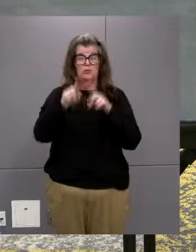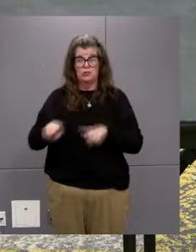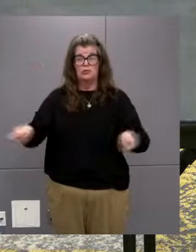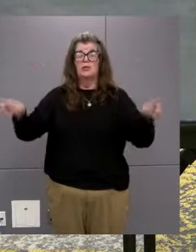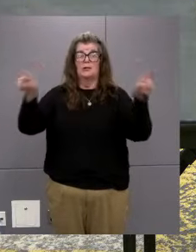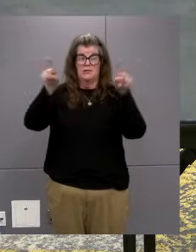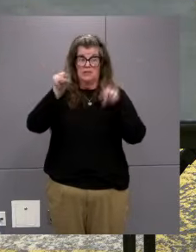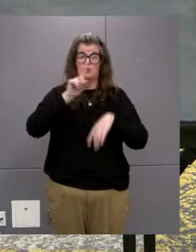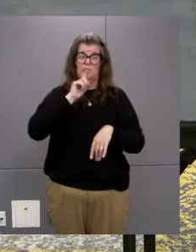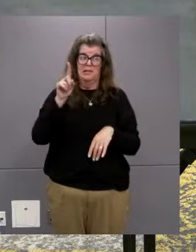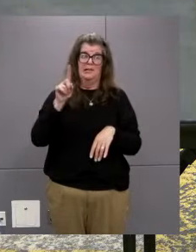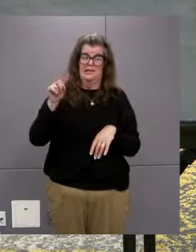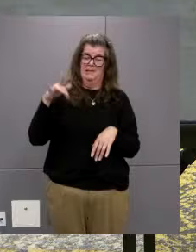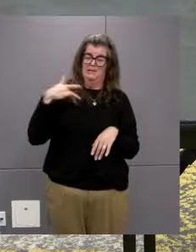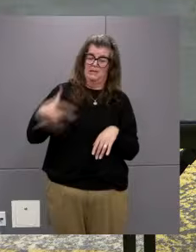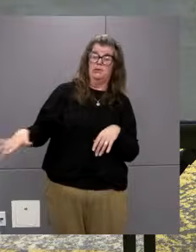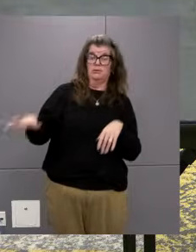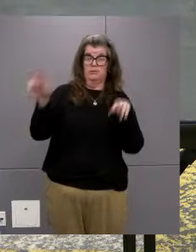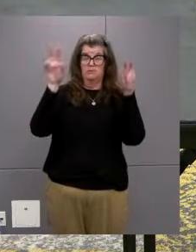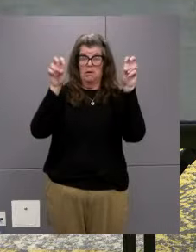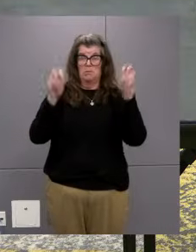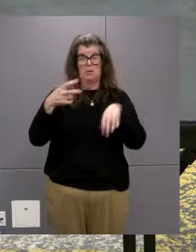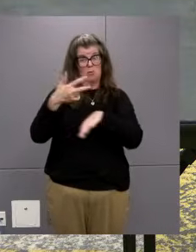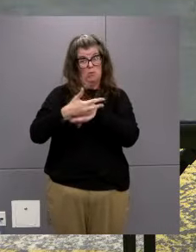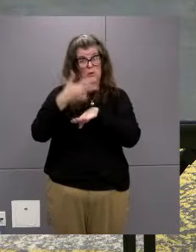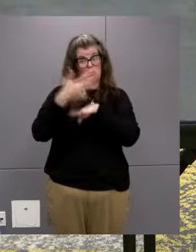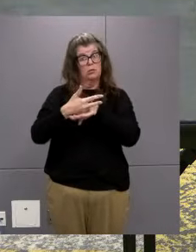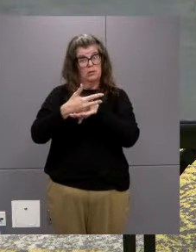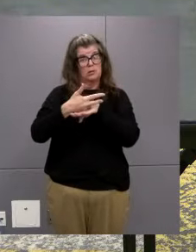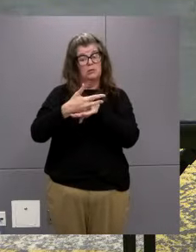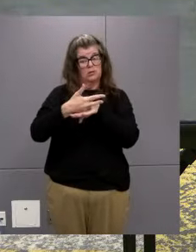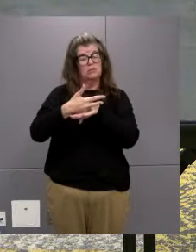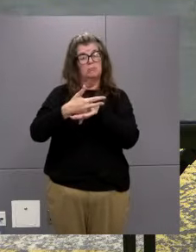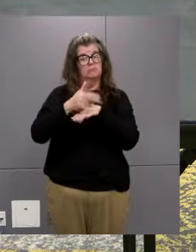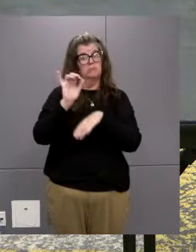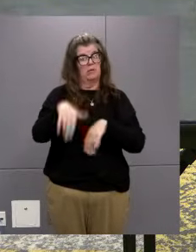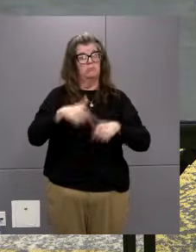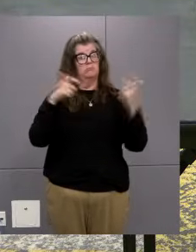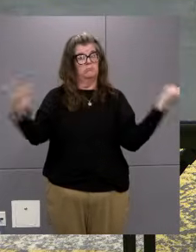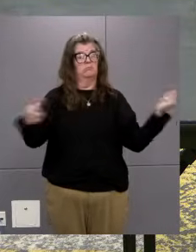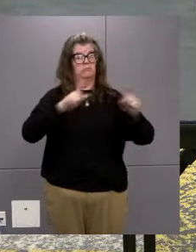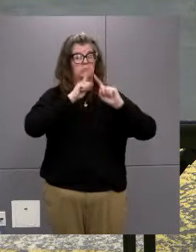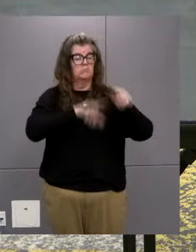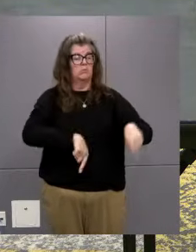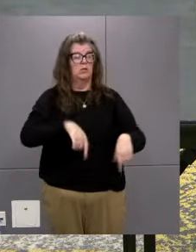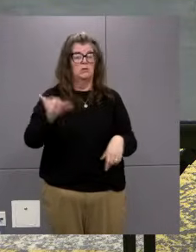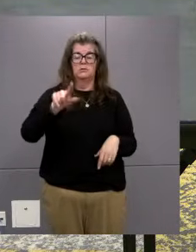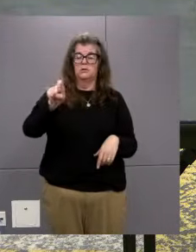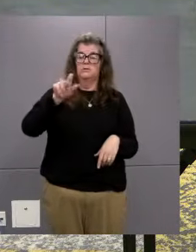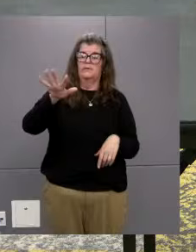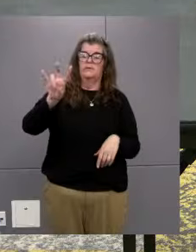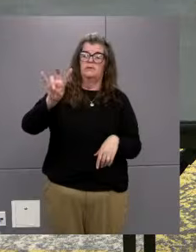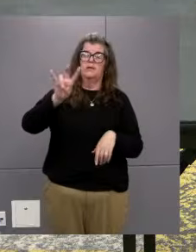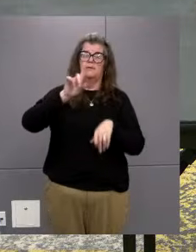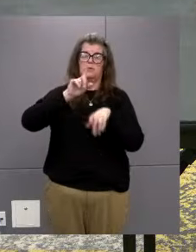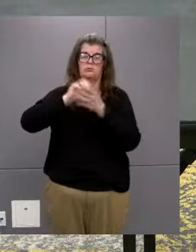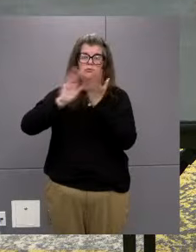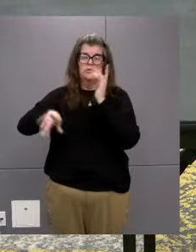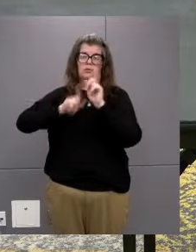very touchy subject. So that's probably why we had a large response, as well as 157 students